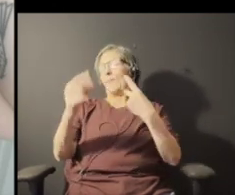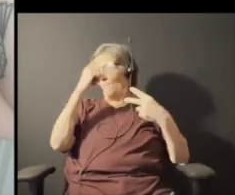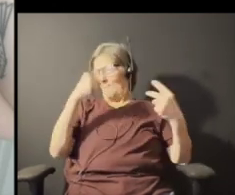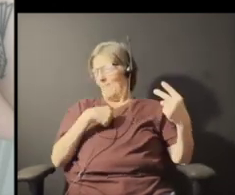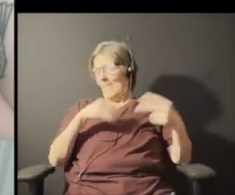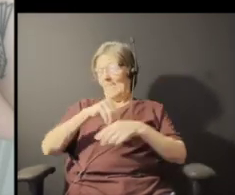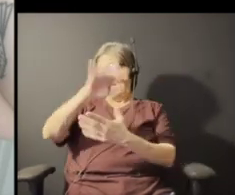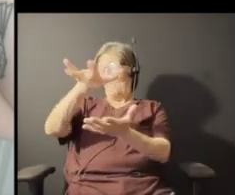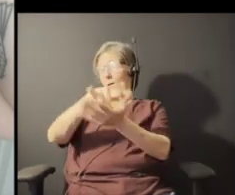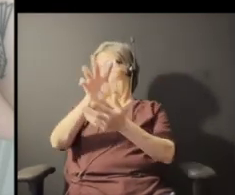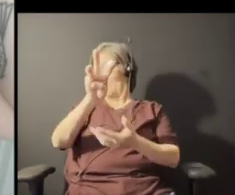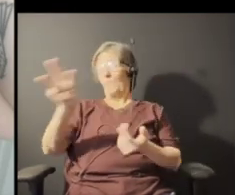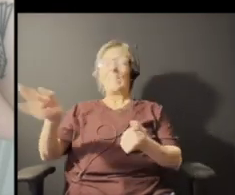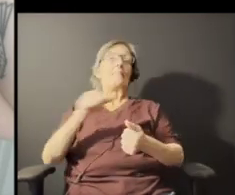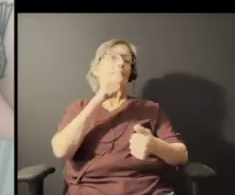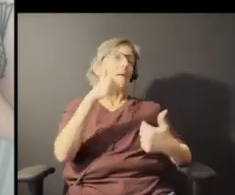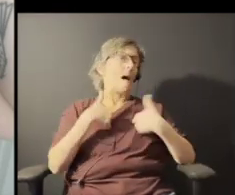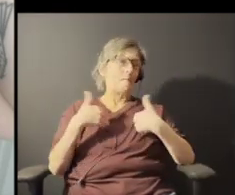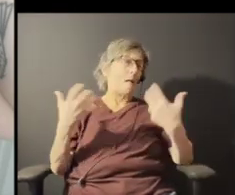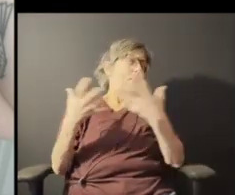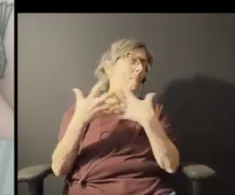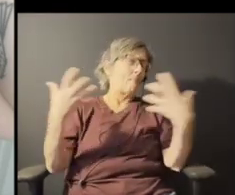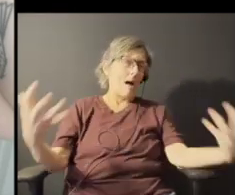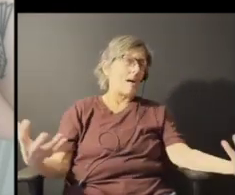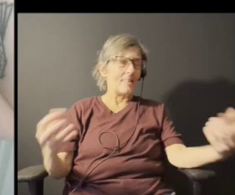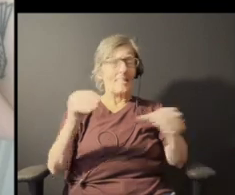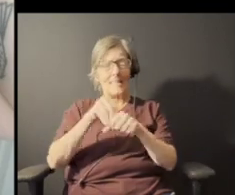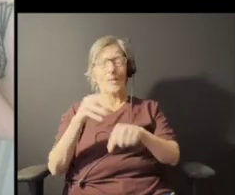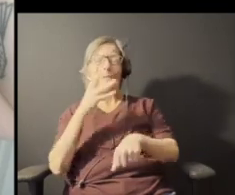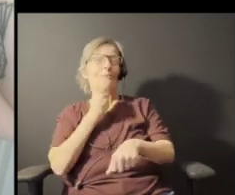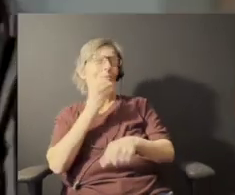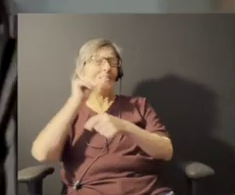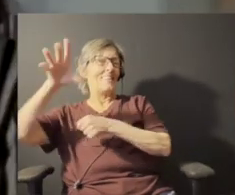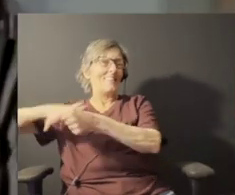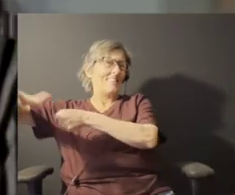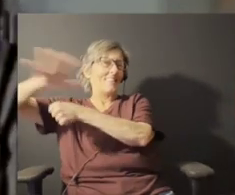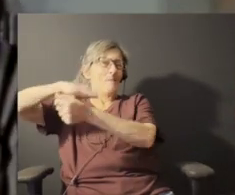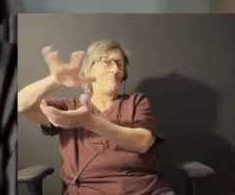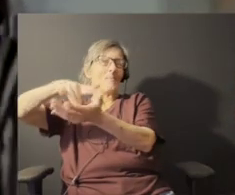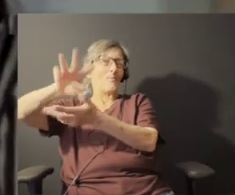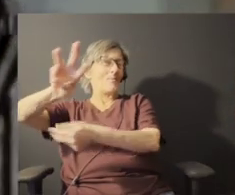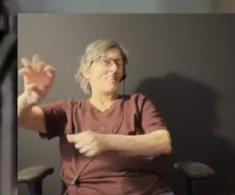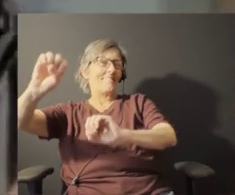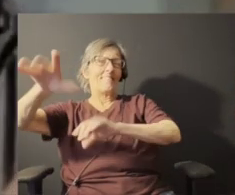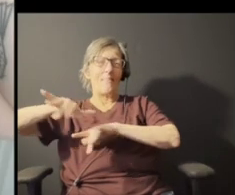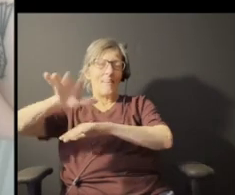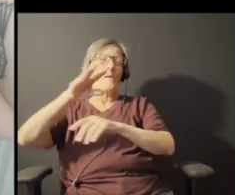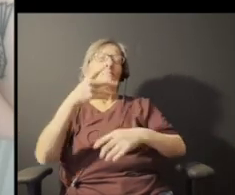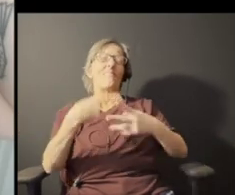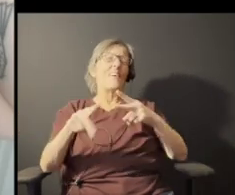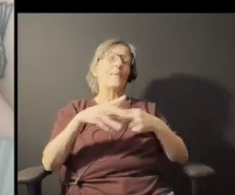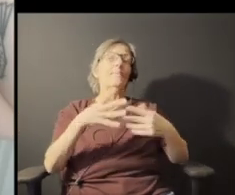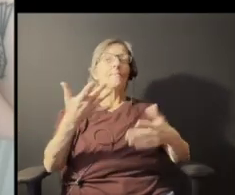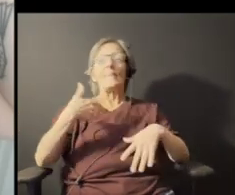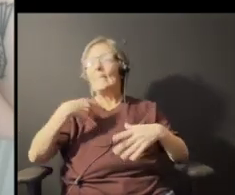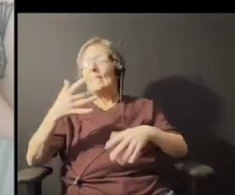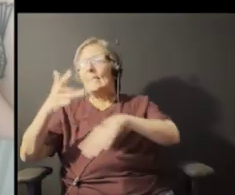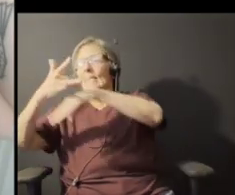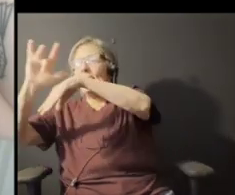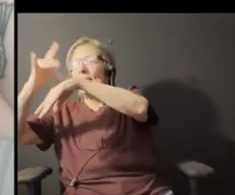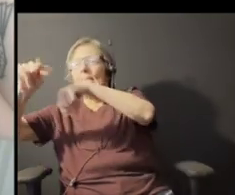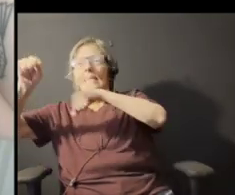me really in the Midwest, because there really isn't a lot of. No, not a lot. Yeah. It's just, it's pretty barren.